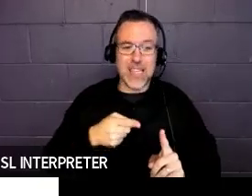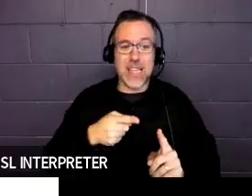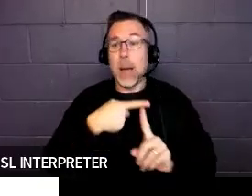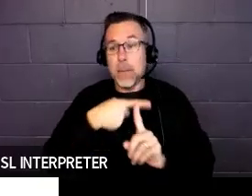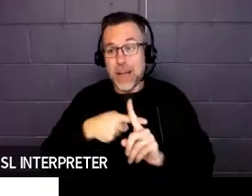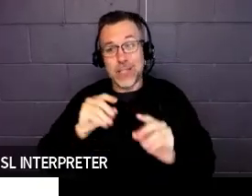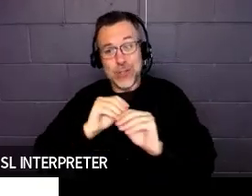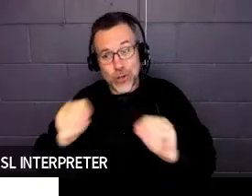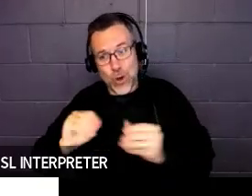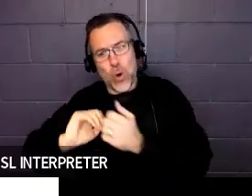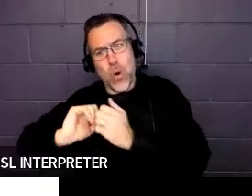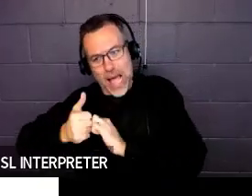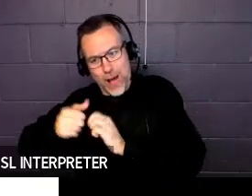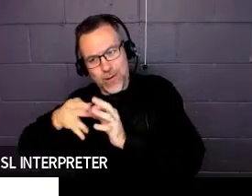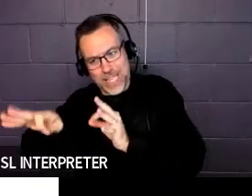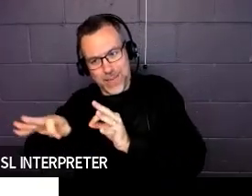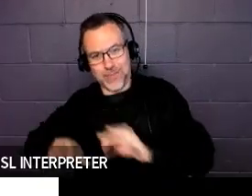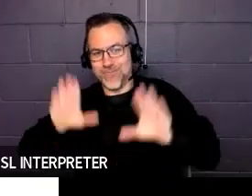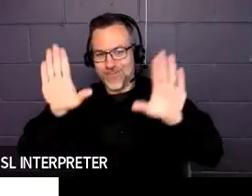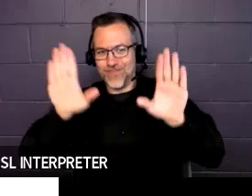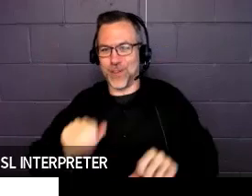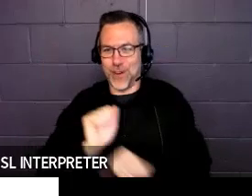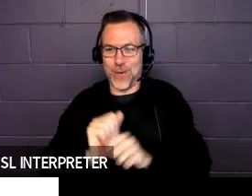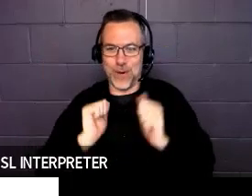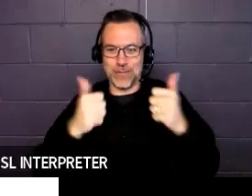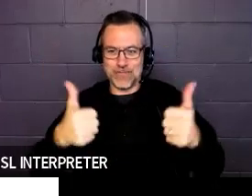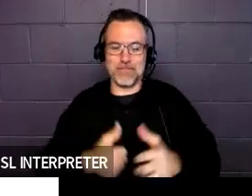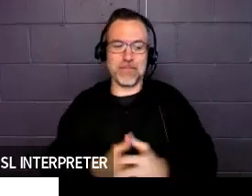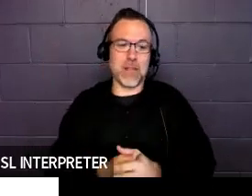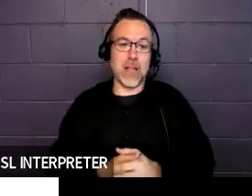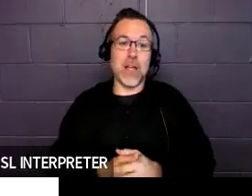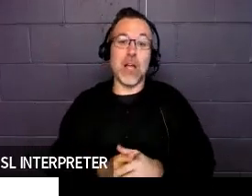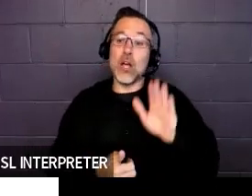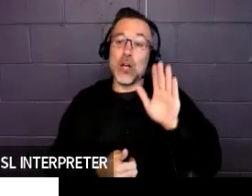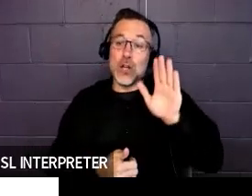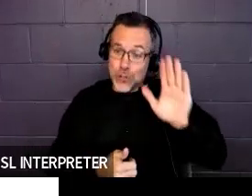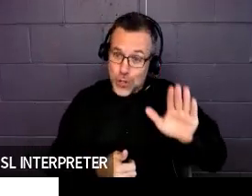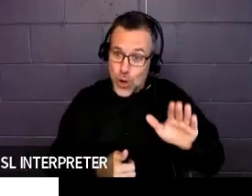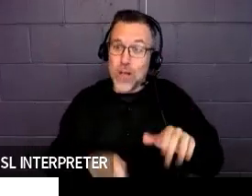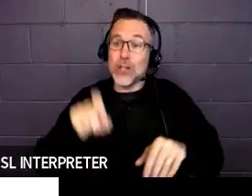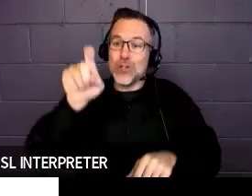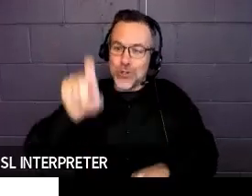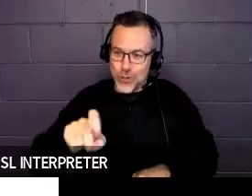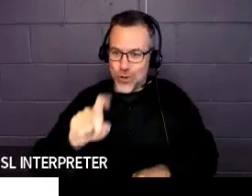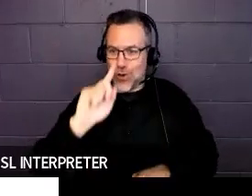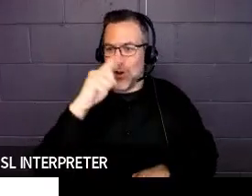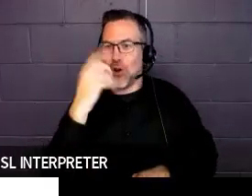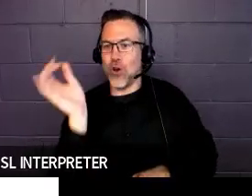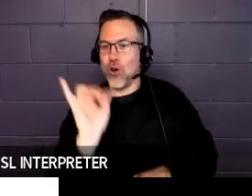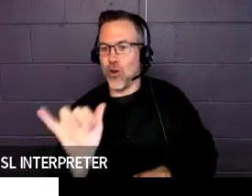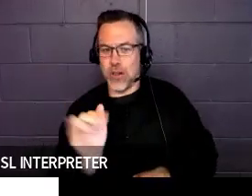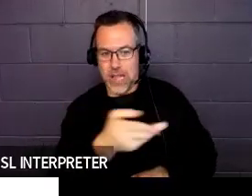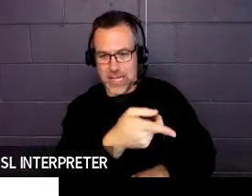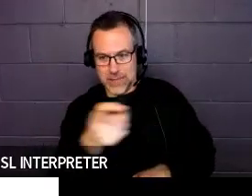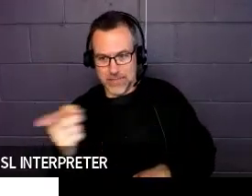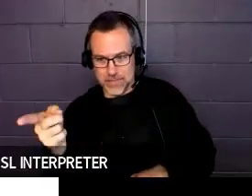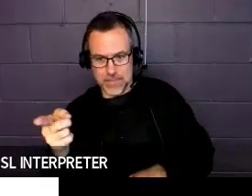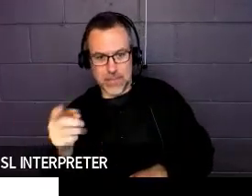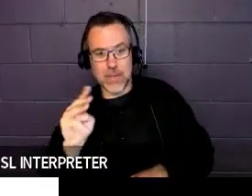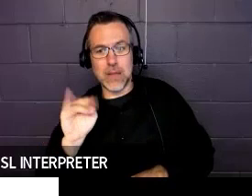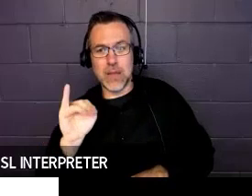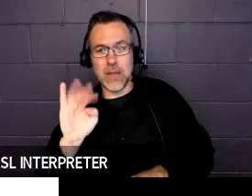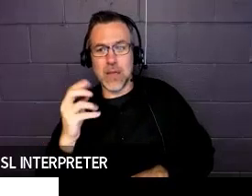statement. Excellent work. So instead, it may look something like this. Michael's reading comprehension